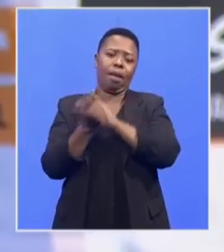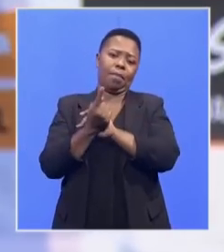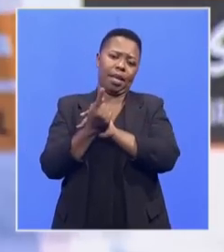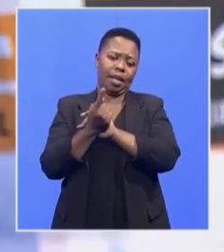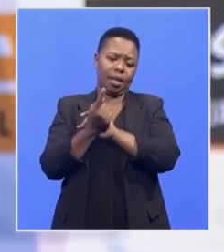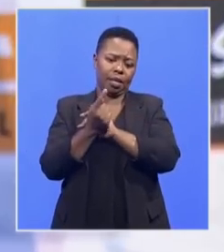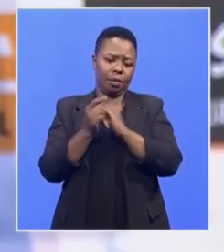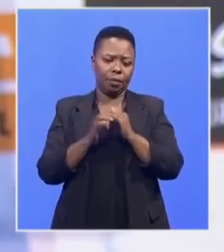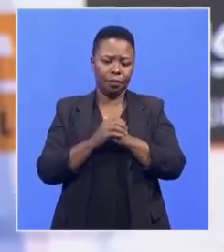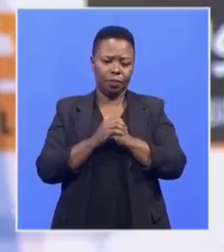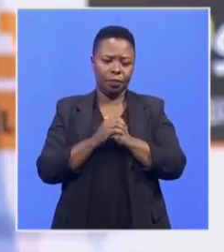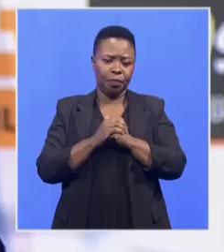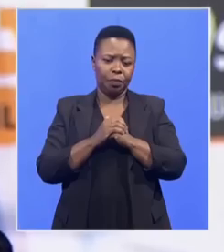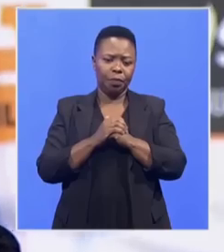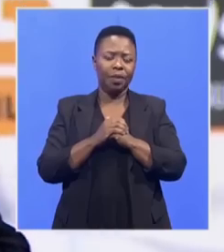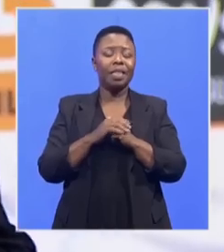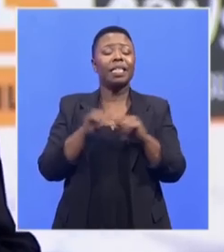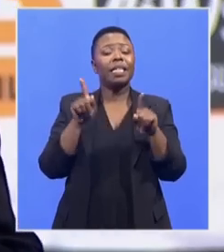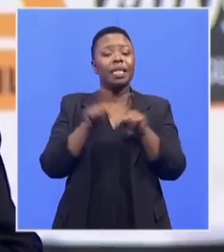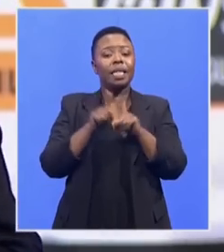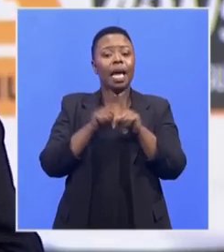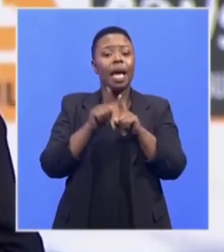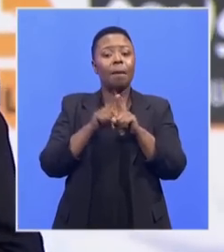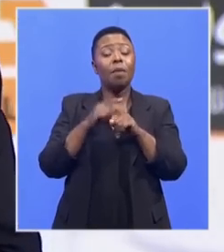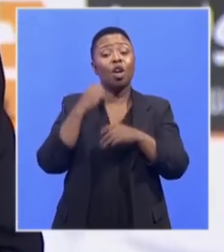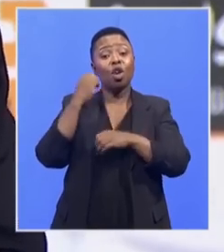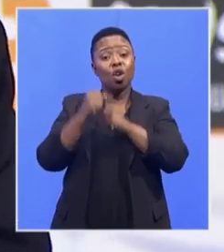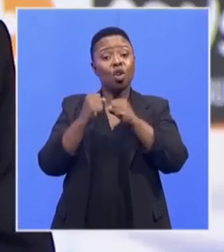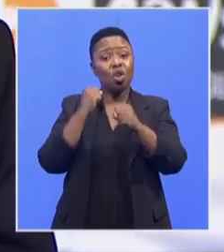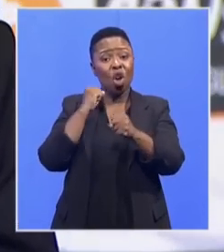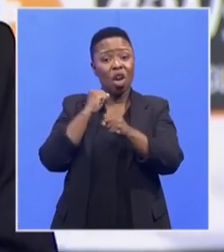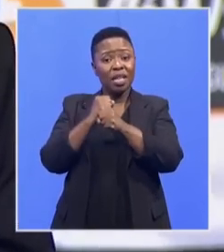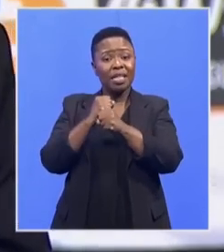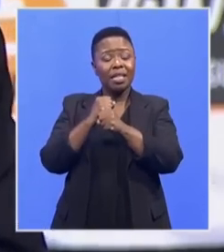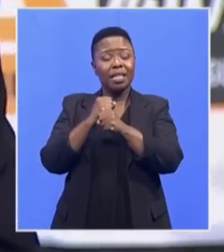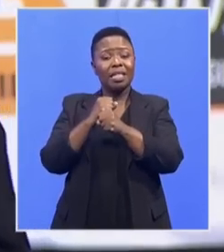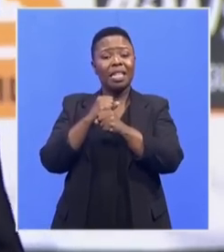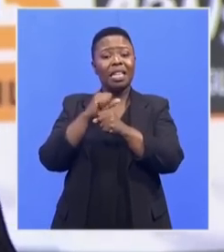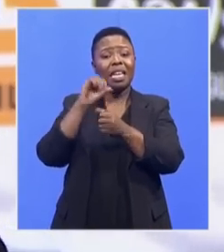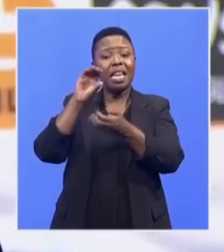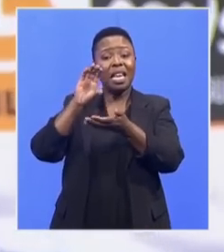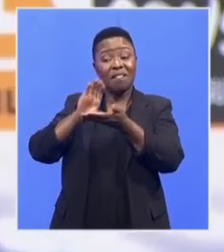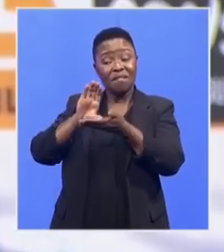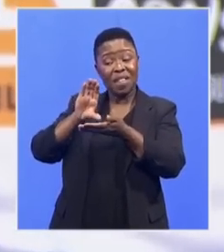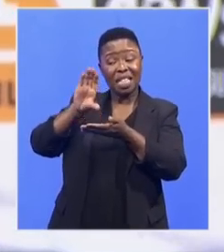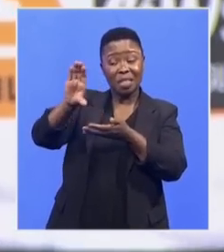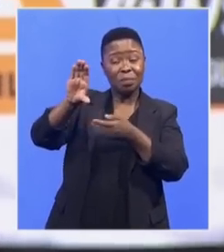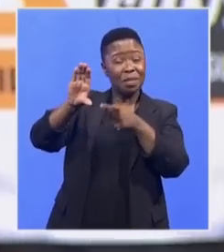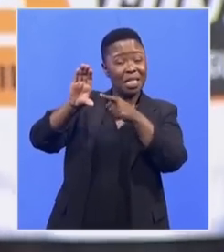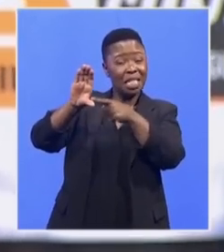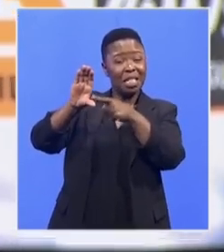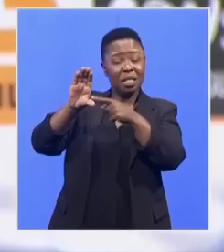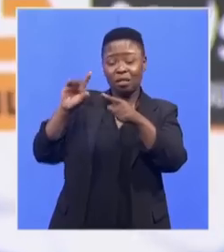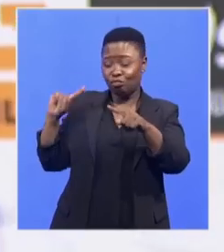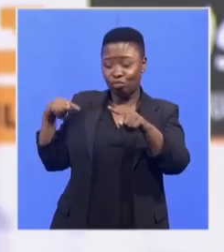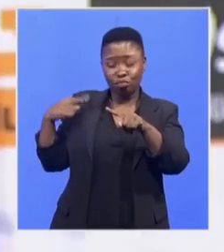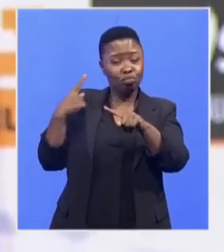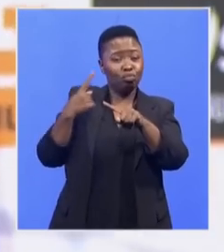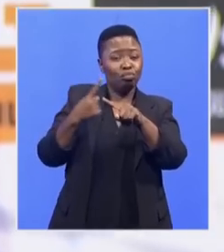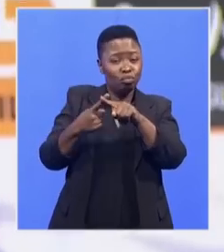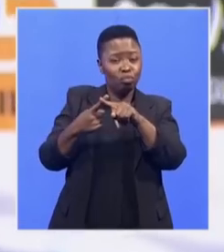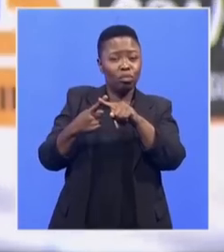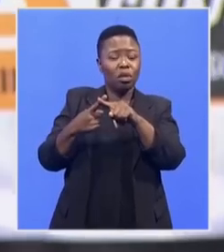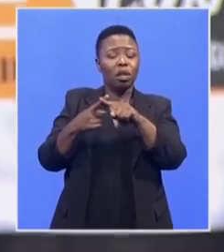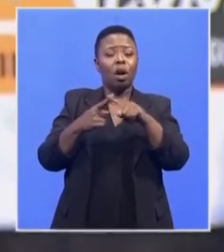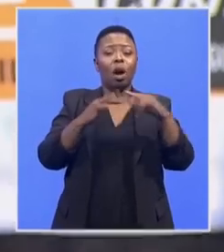years of underinvestment in our electricity, in our water, in our